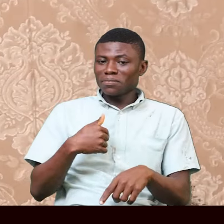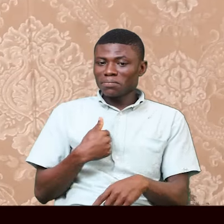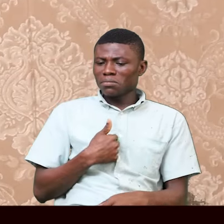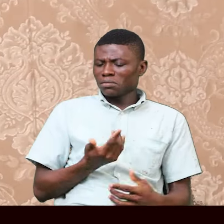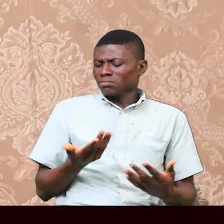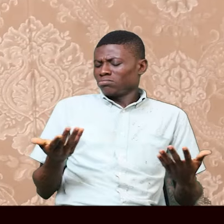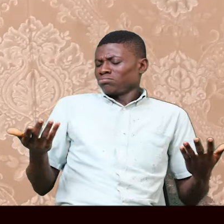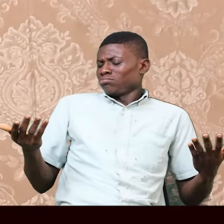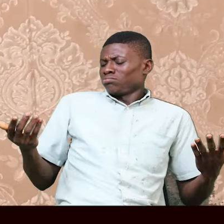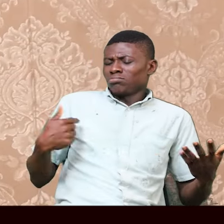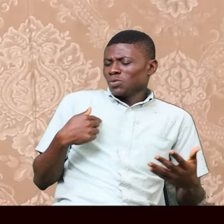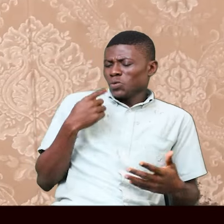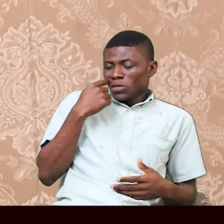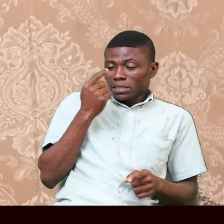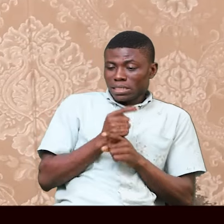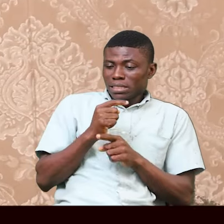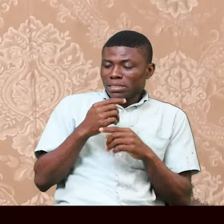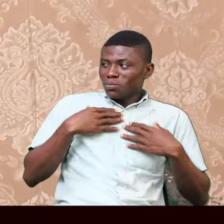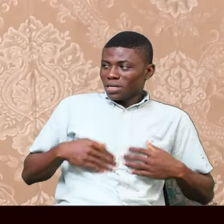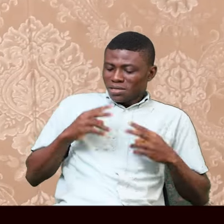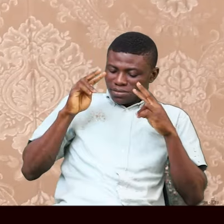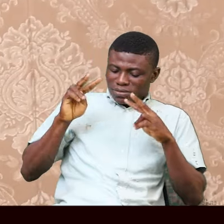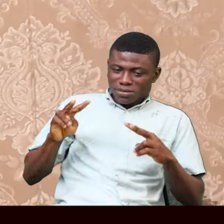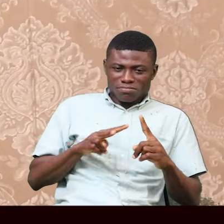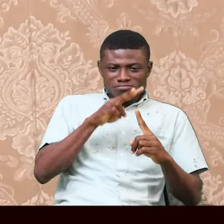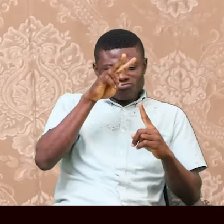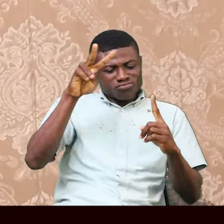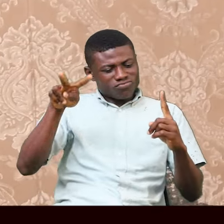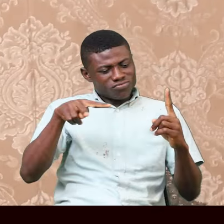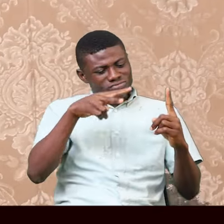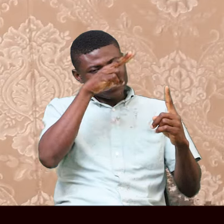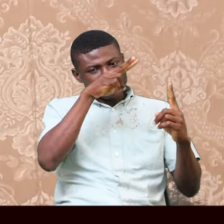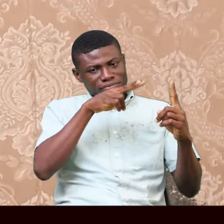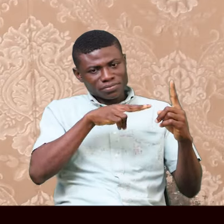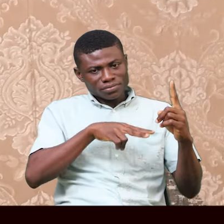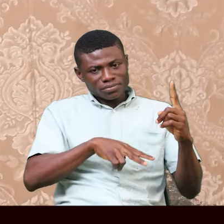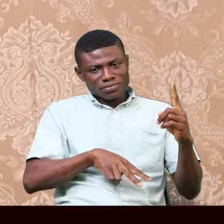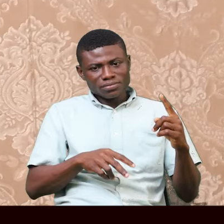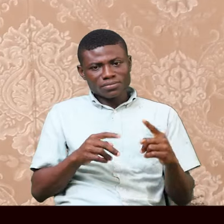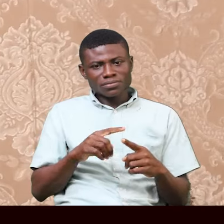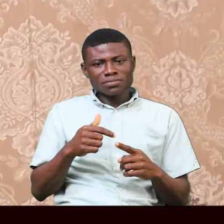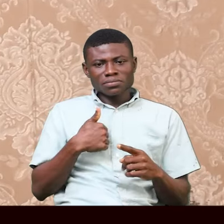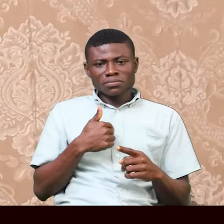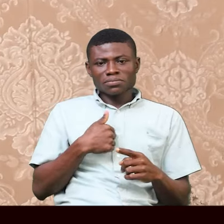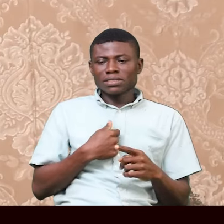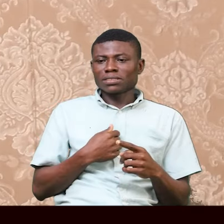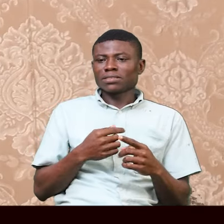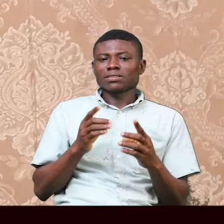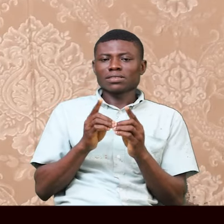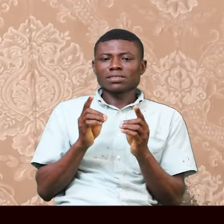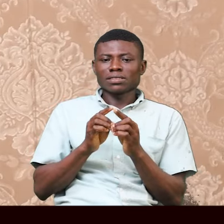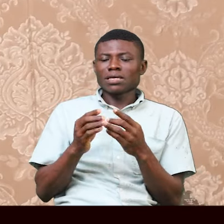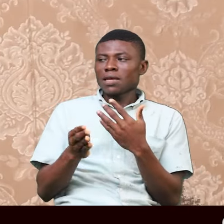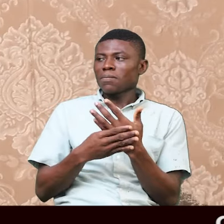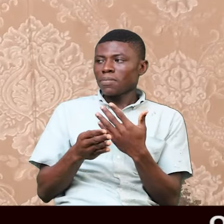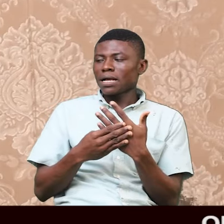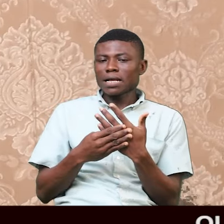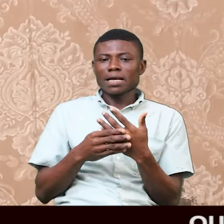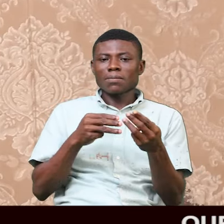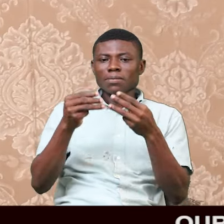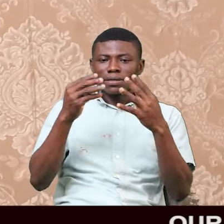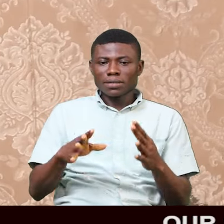was kind of na me share ni so okay breaking out from obi a mene ni I was dating a bank manager ah and I made